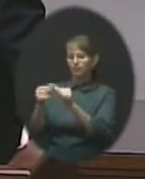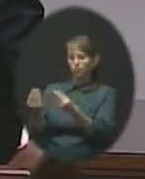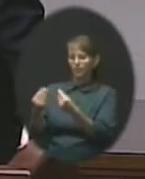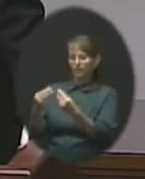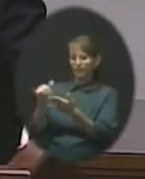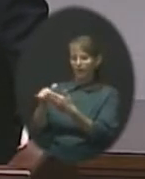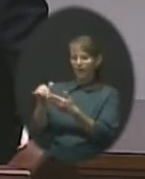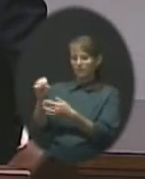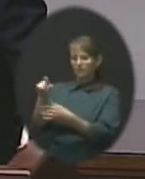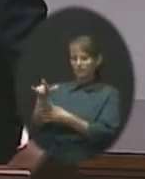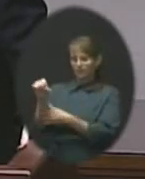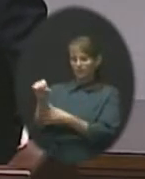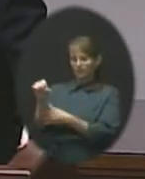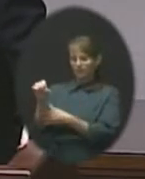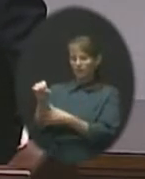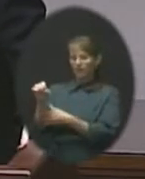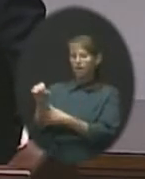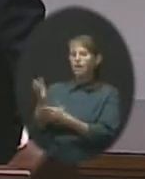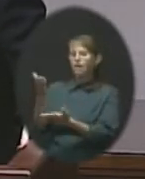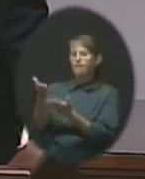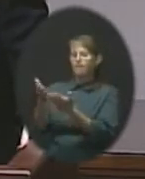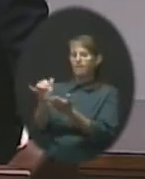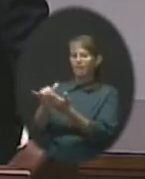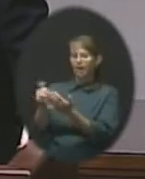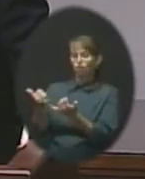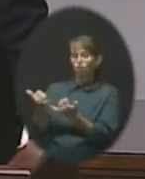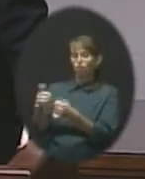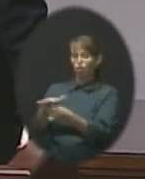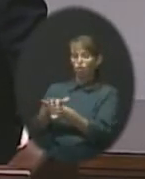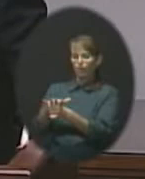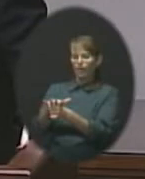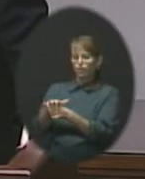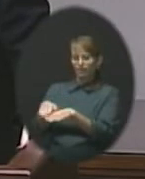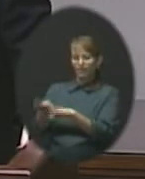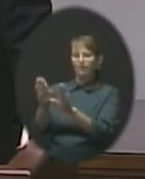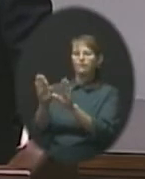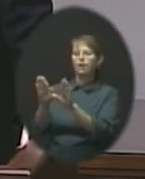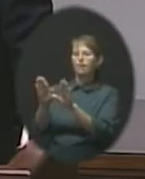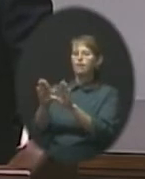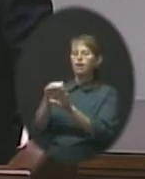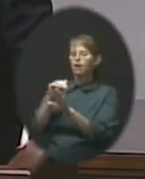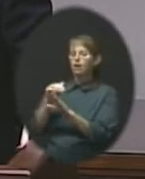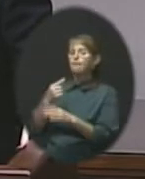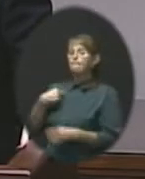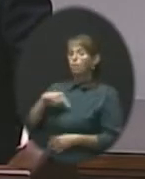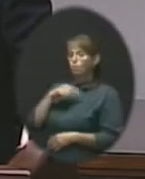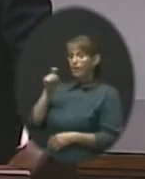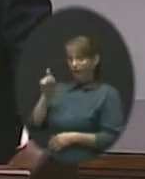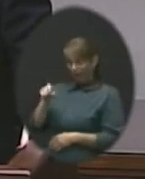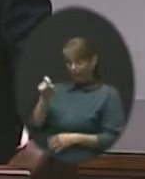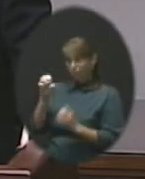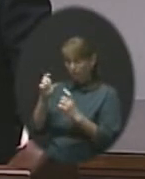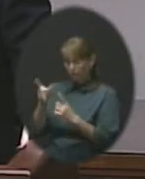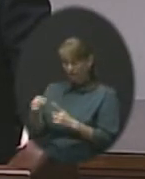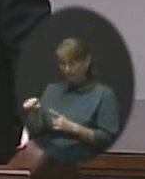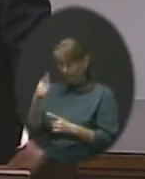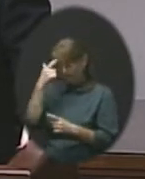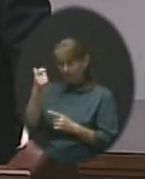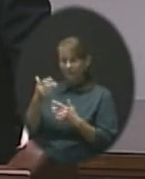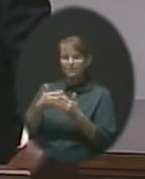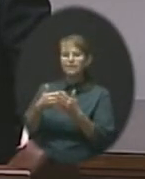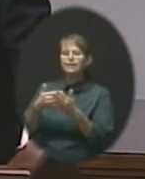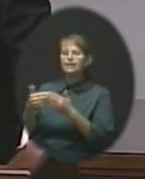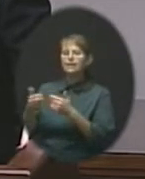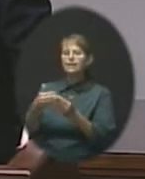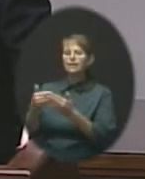that space. They may give up that current location and not take us with them. So those students, we have to educate them because they're even though they're to